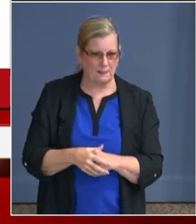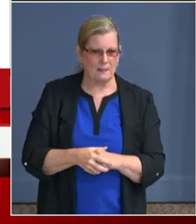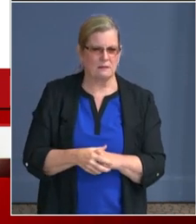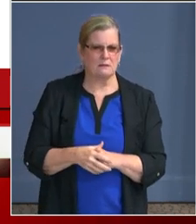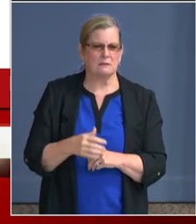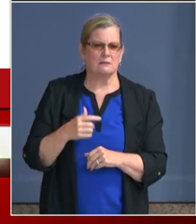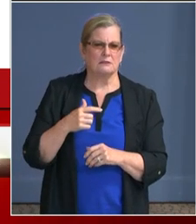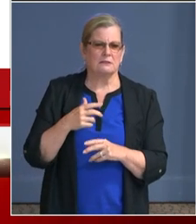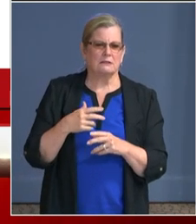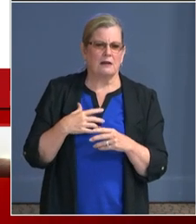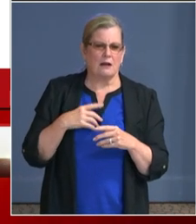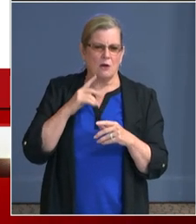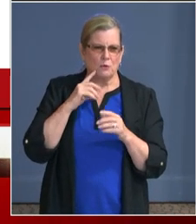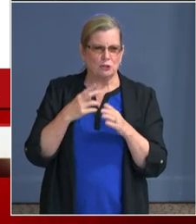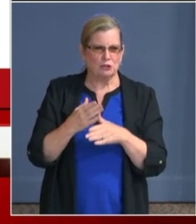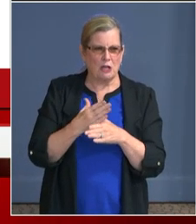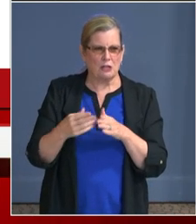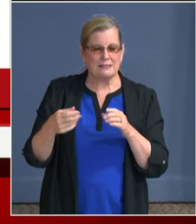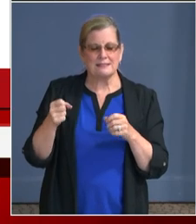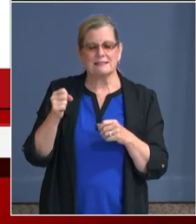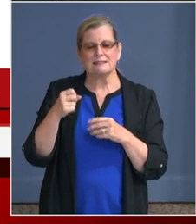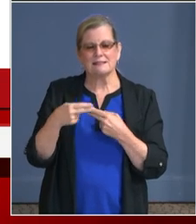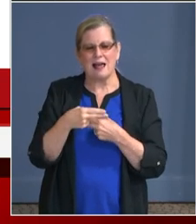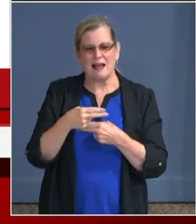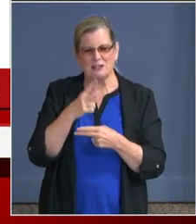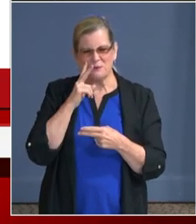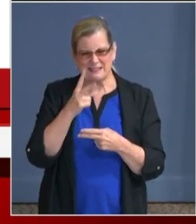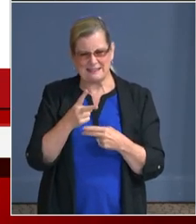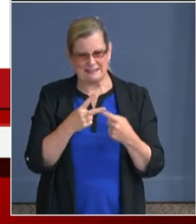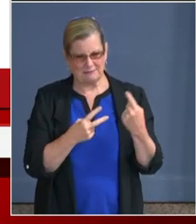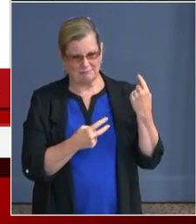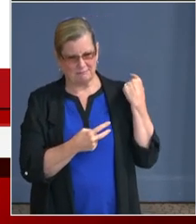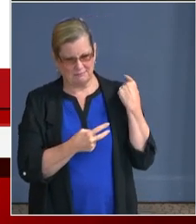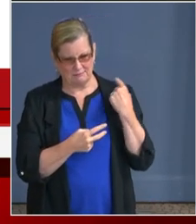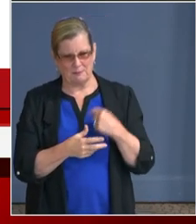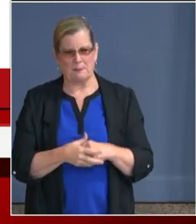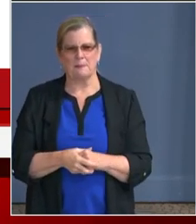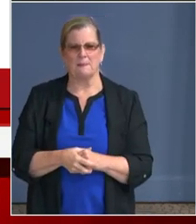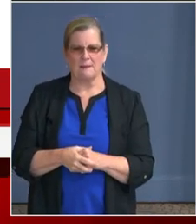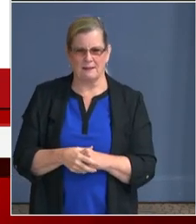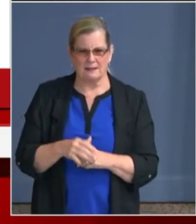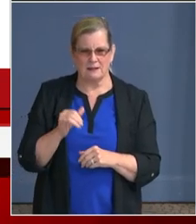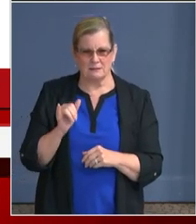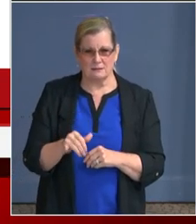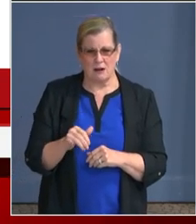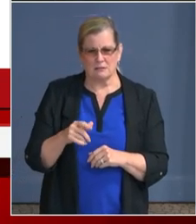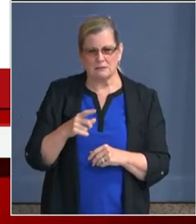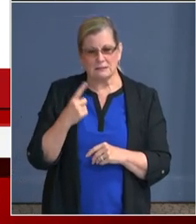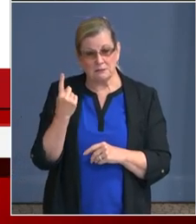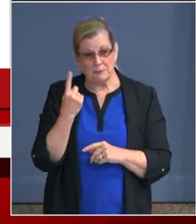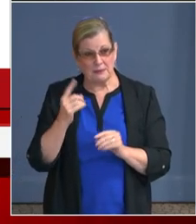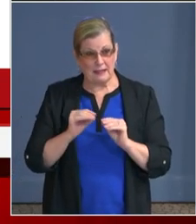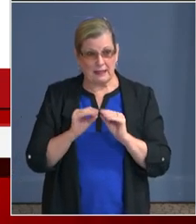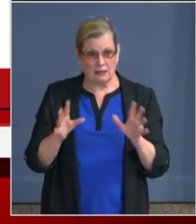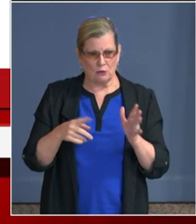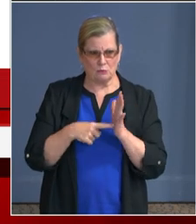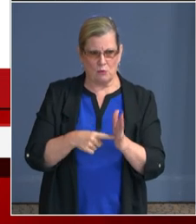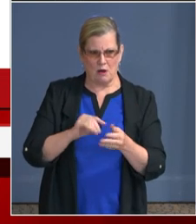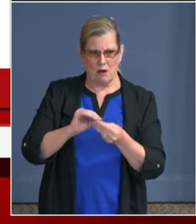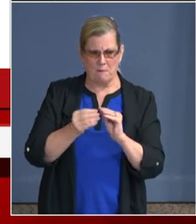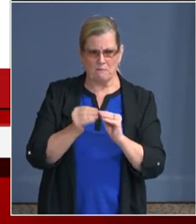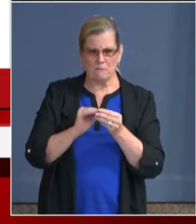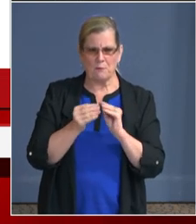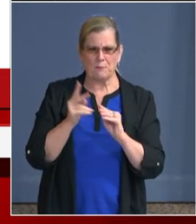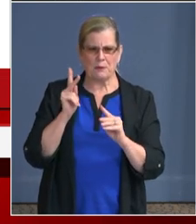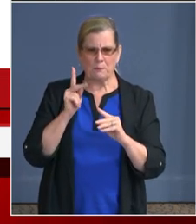our hospitalizations, because this is also something, obviously, that the Department of